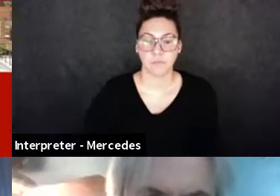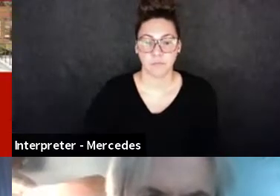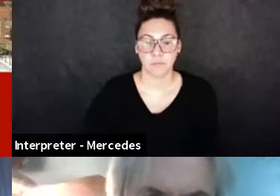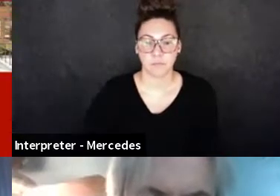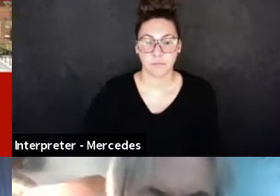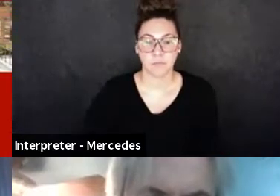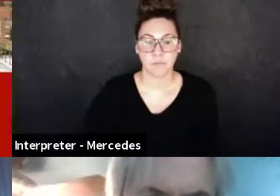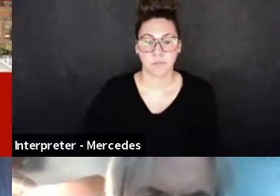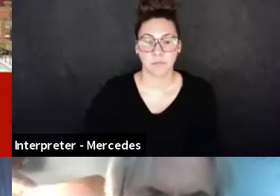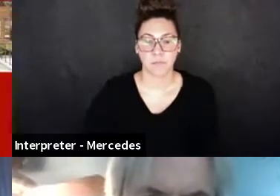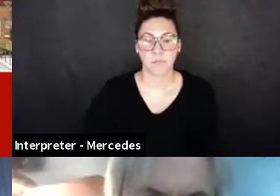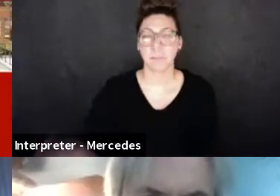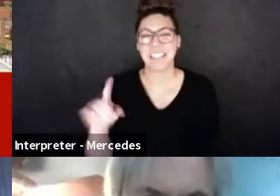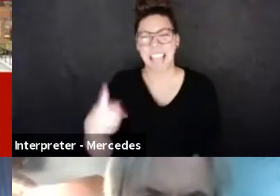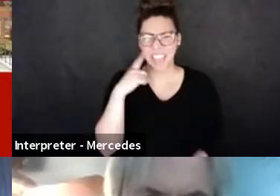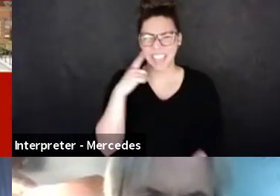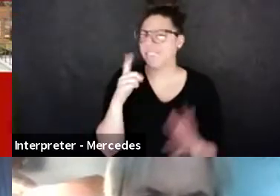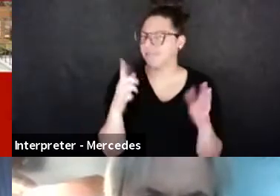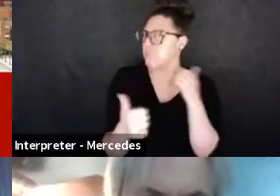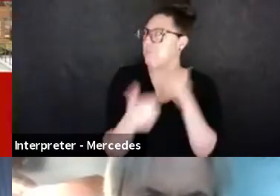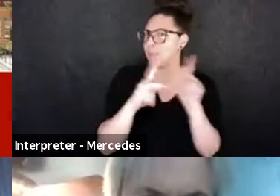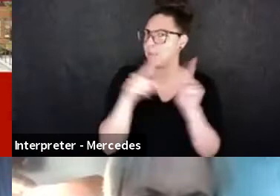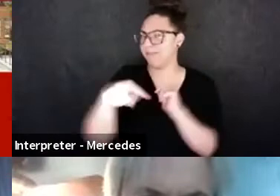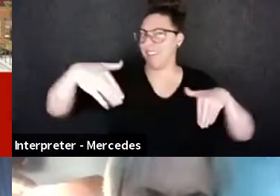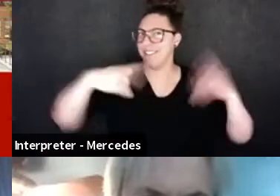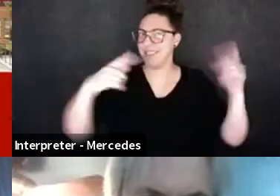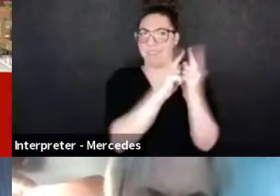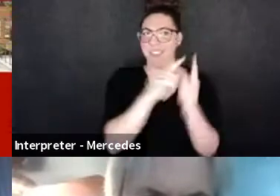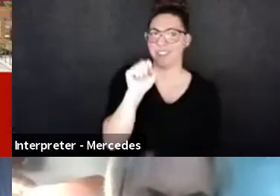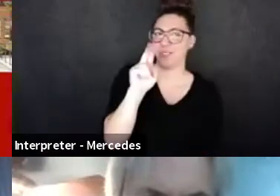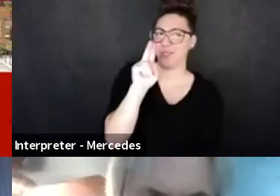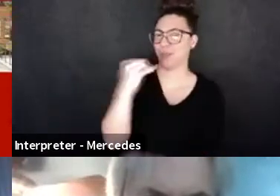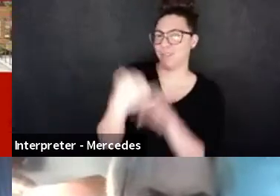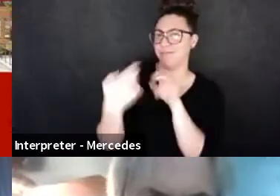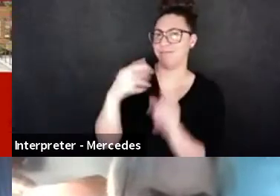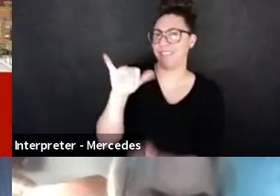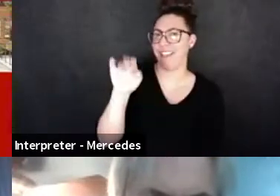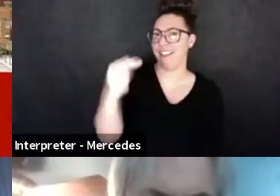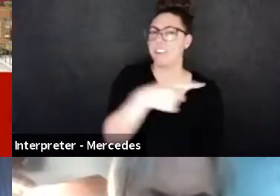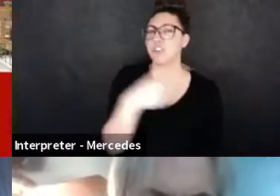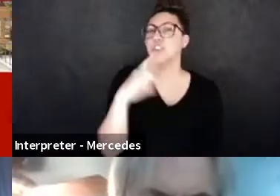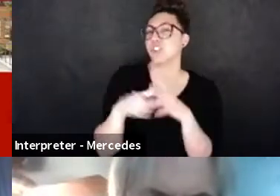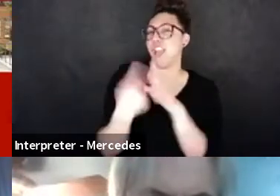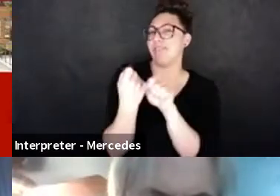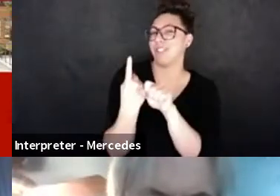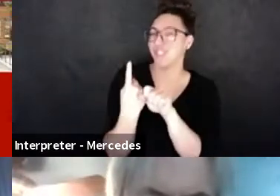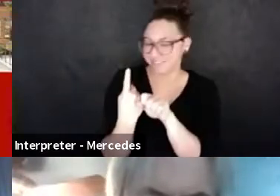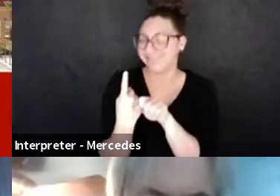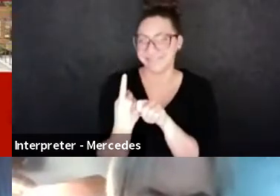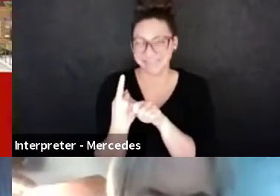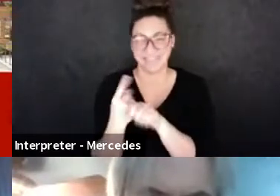that most people have not met Sue Yang. She started with us last year